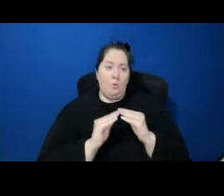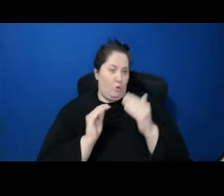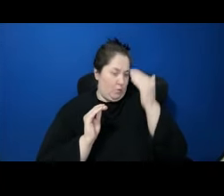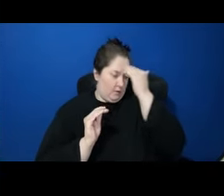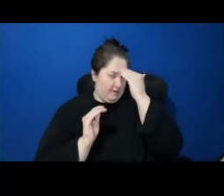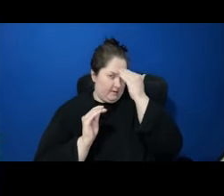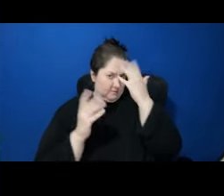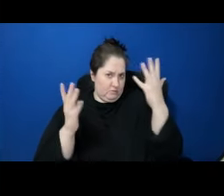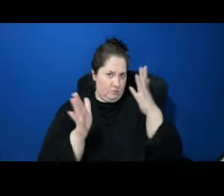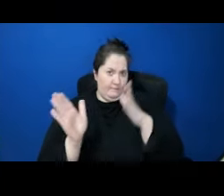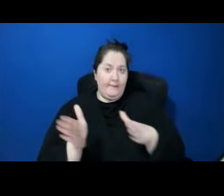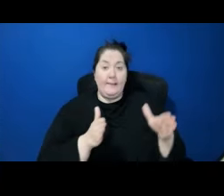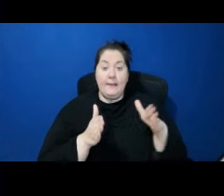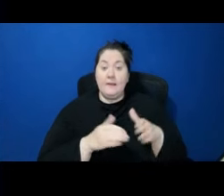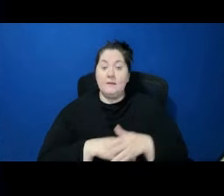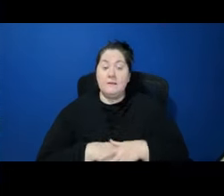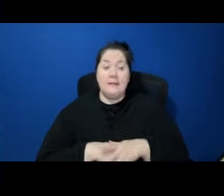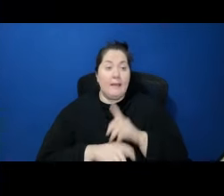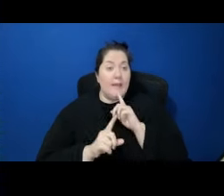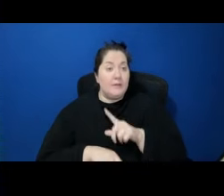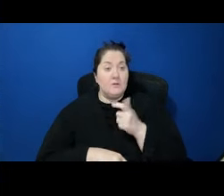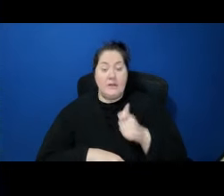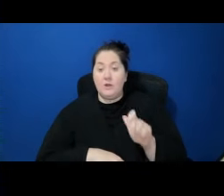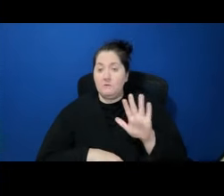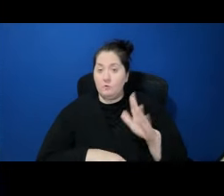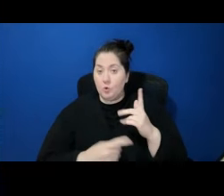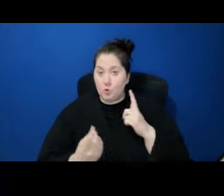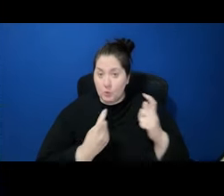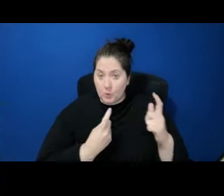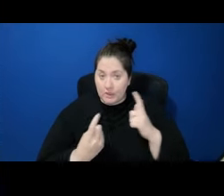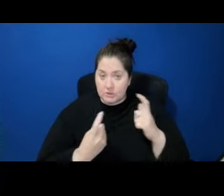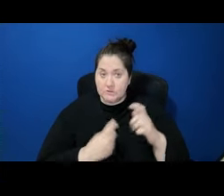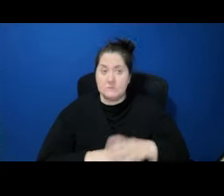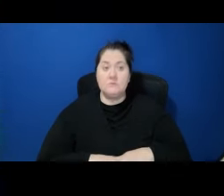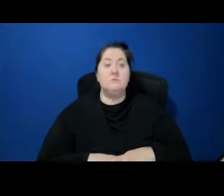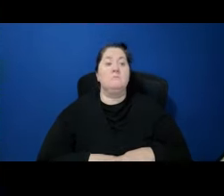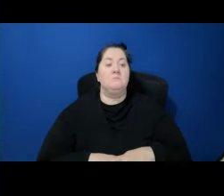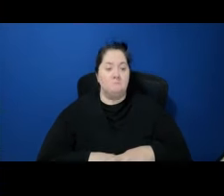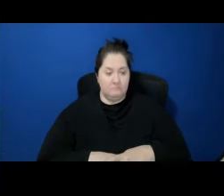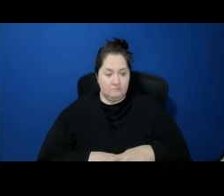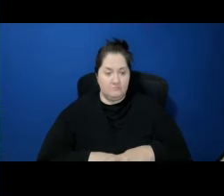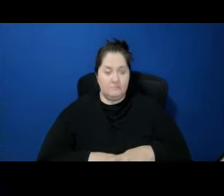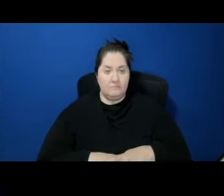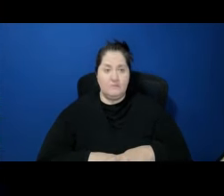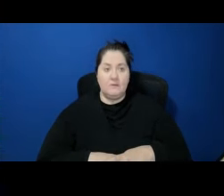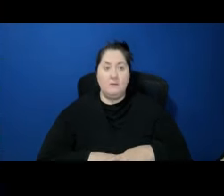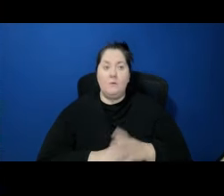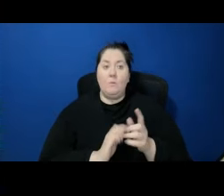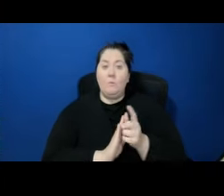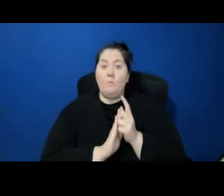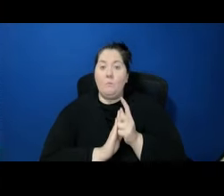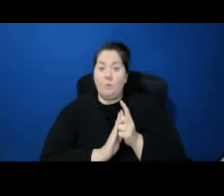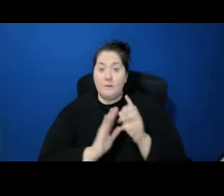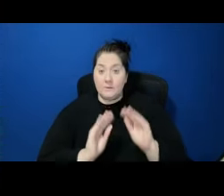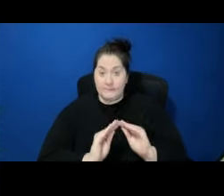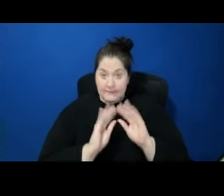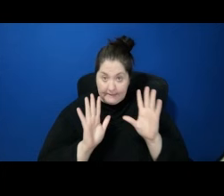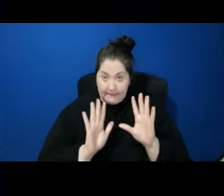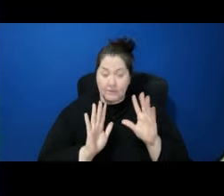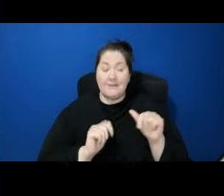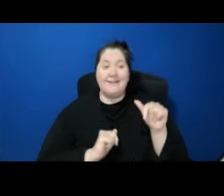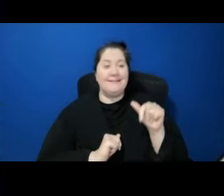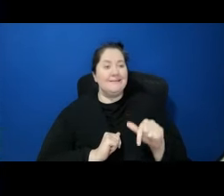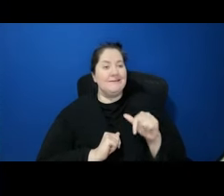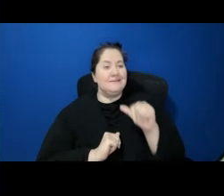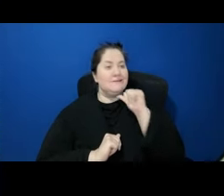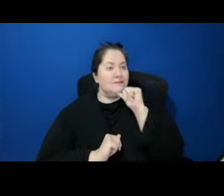plan. We're here to answer questions. And with that in mind, I do need to take a moment to be clear that this is not